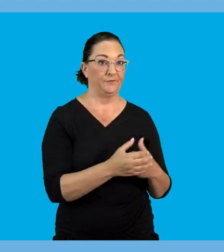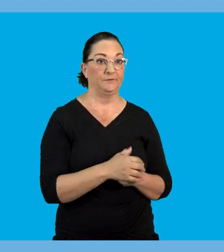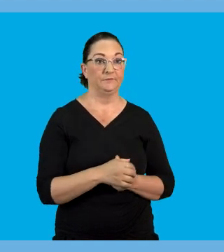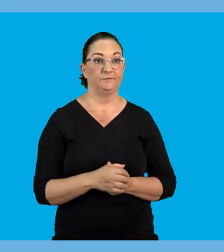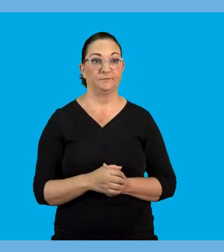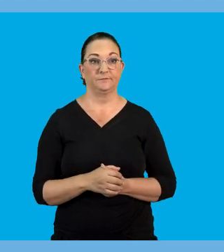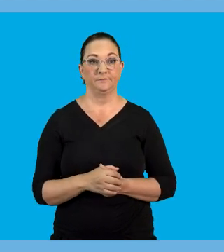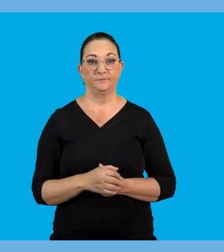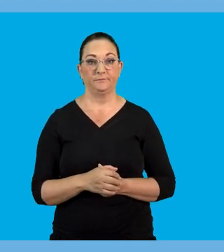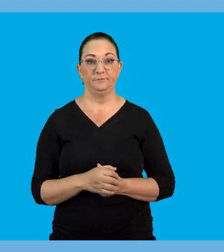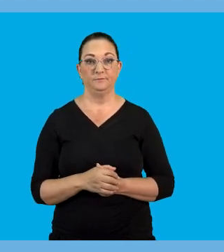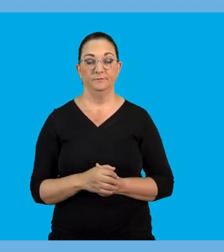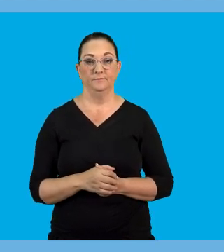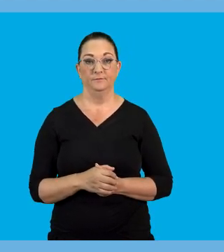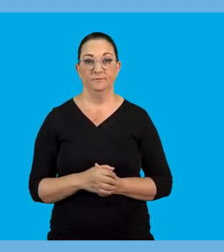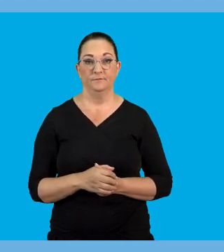positive